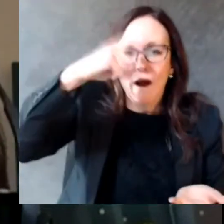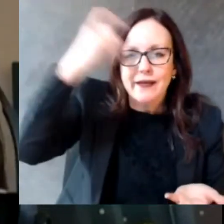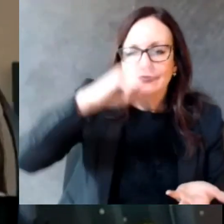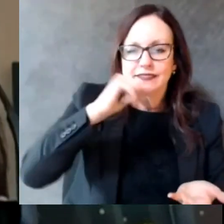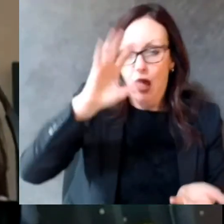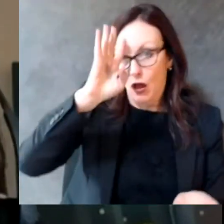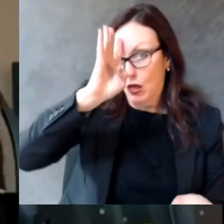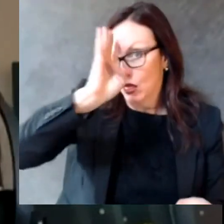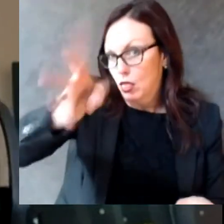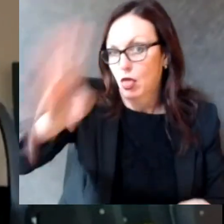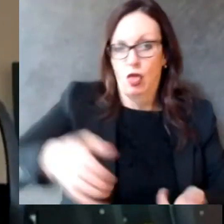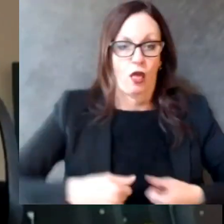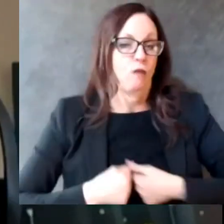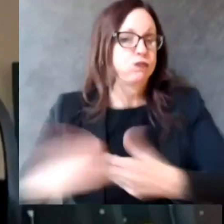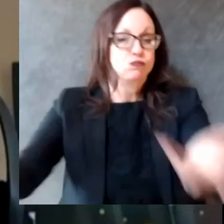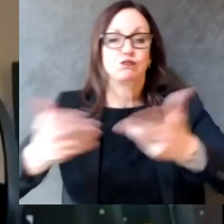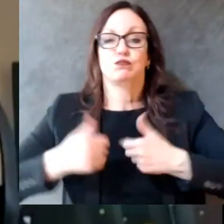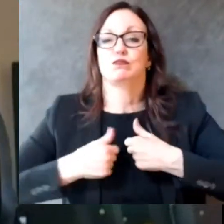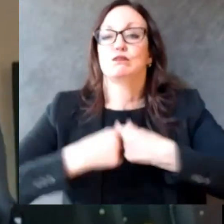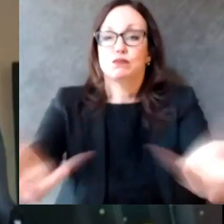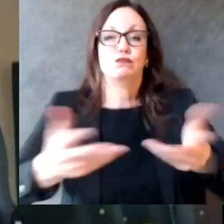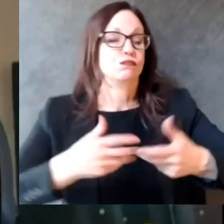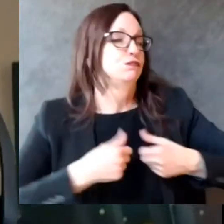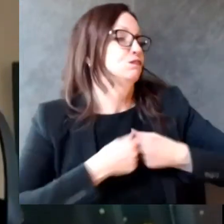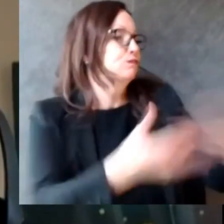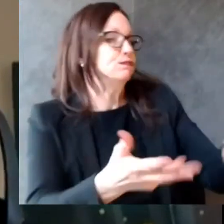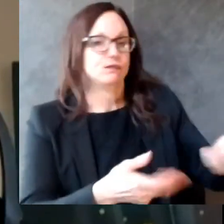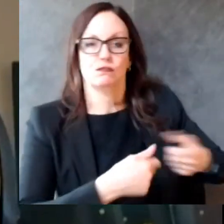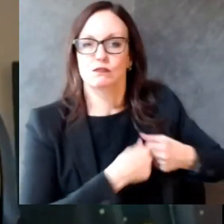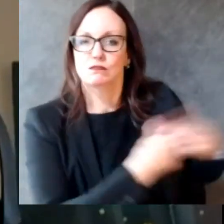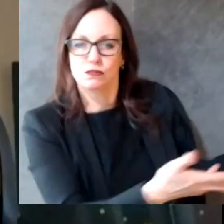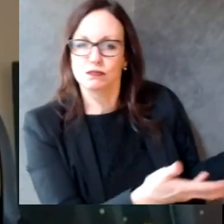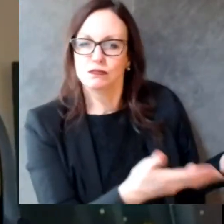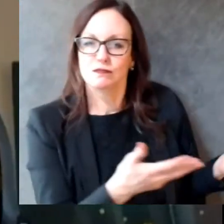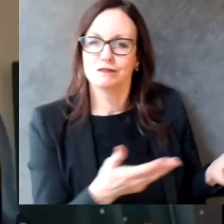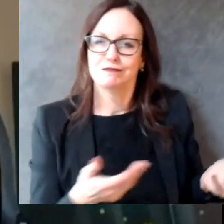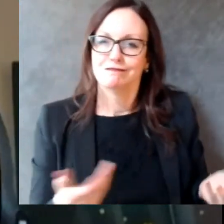country without penalizing any state.